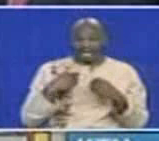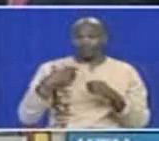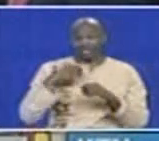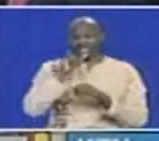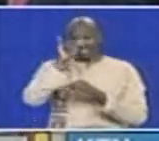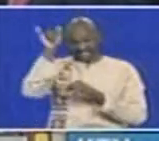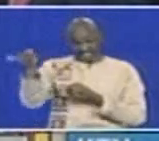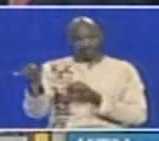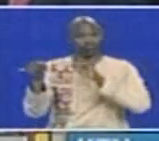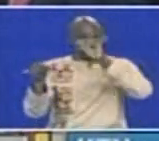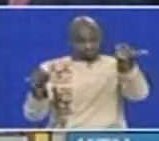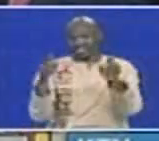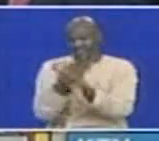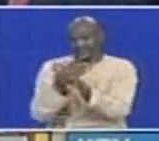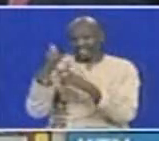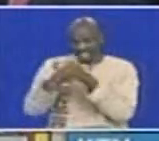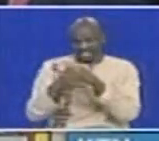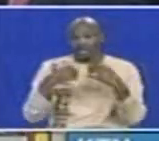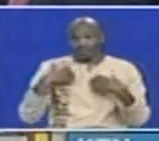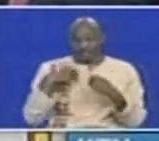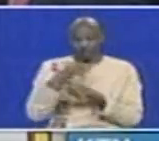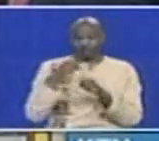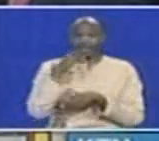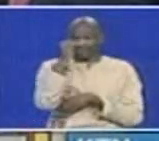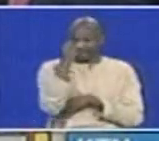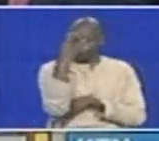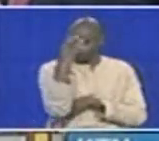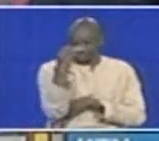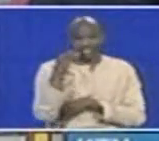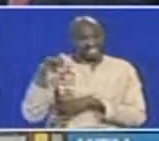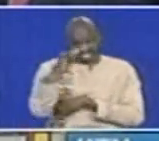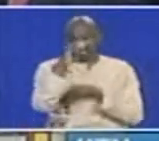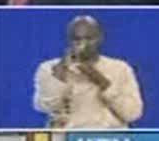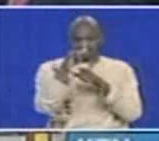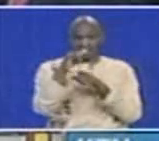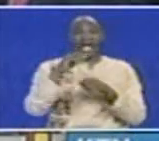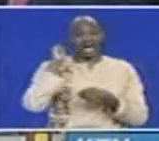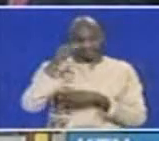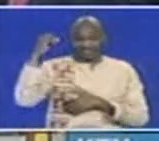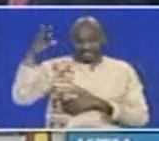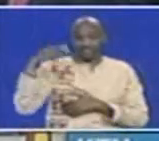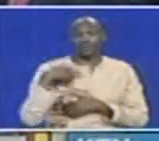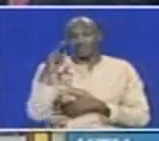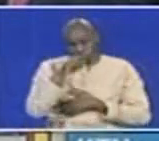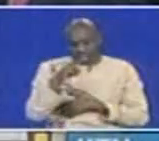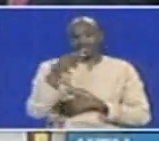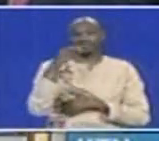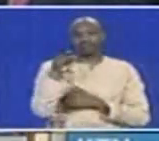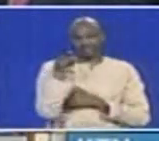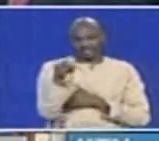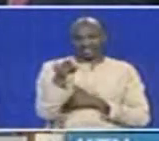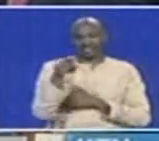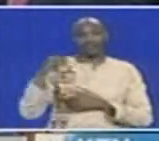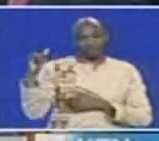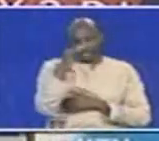destinations which are used by 540, the Harambee Stars will be using